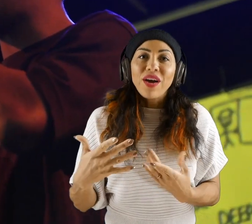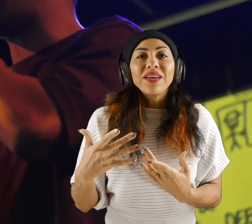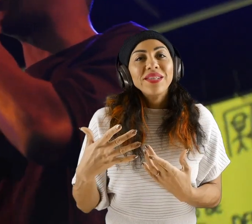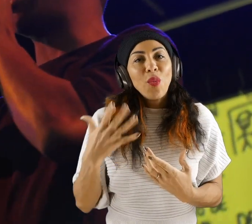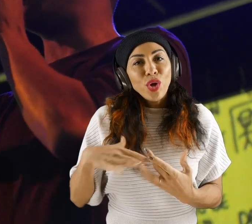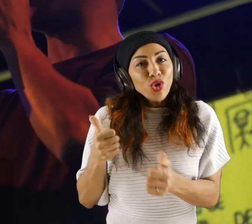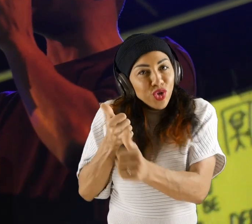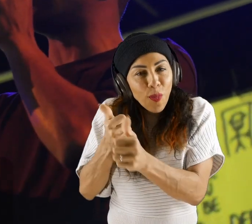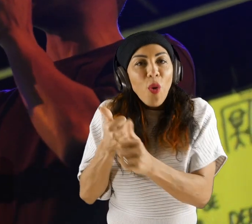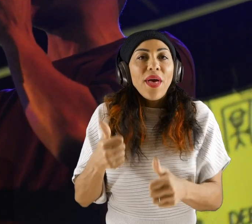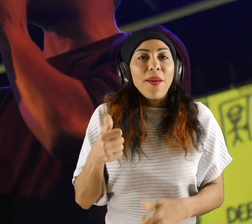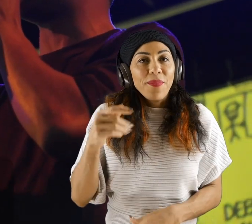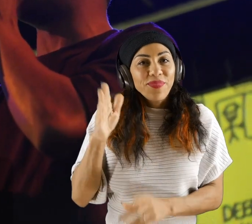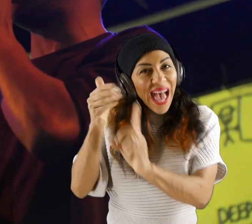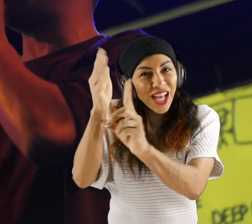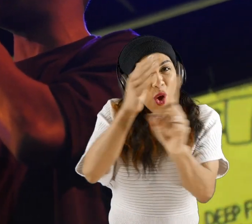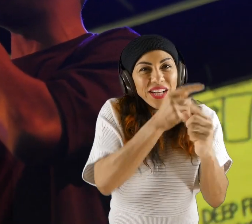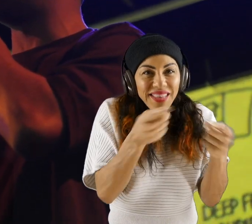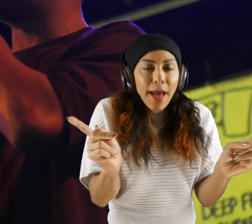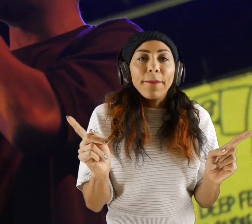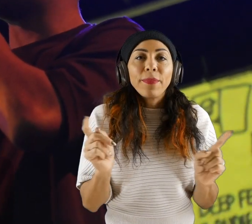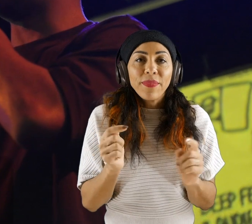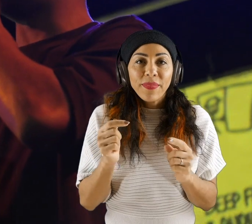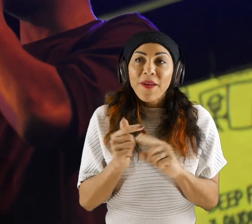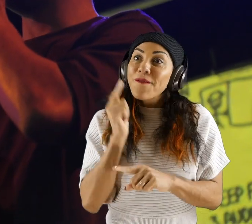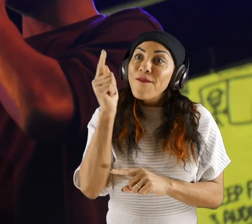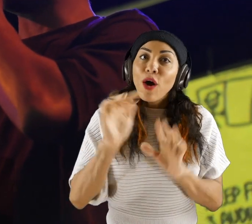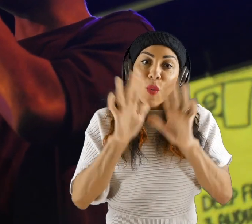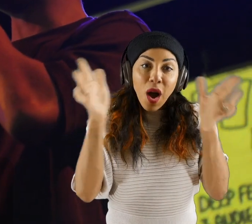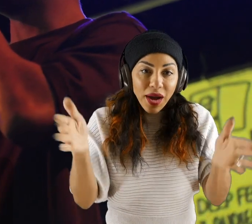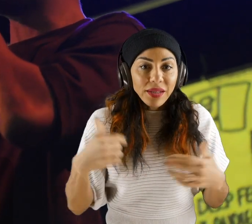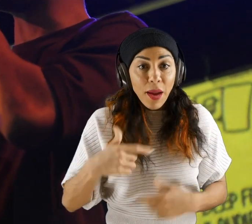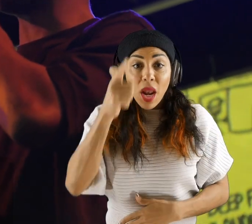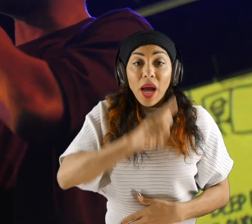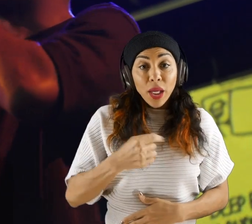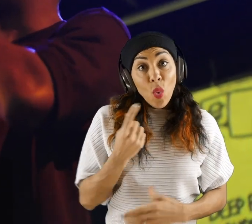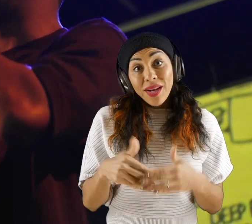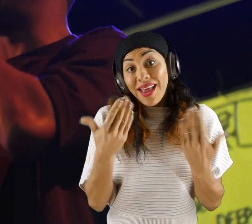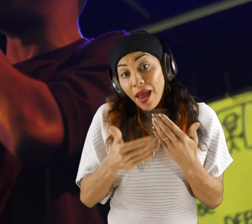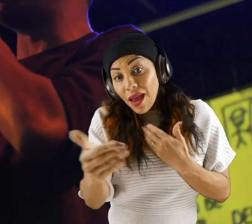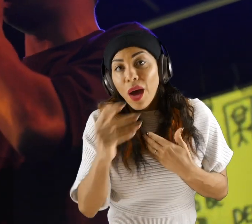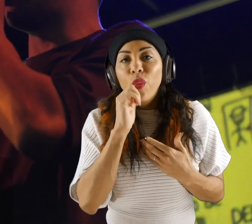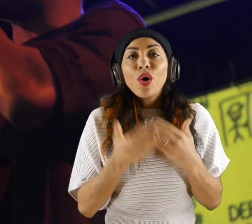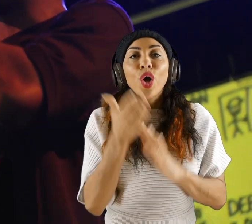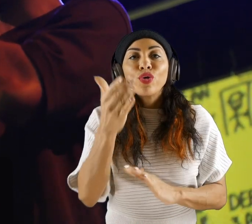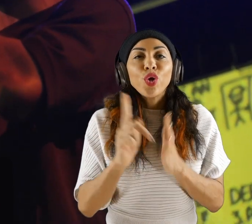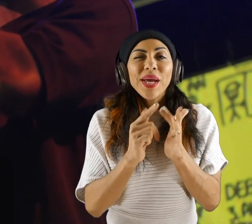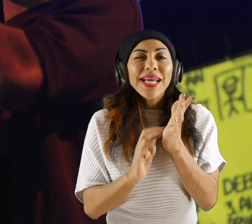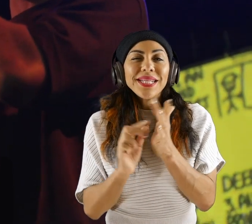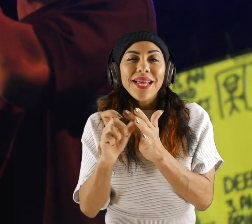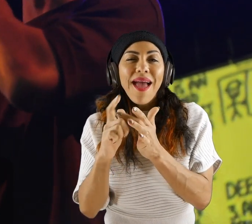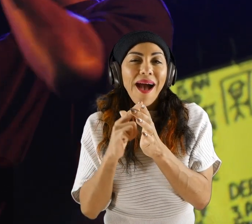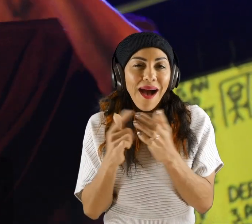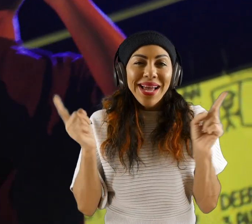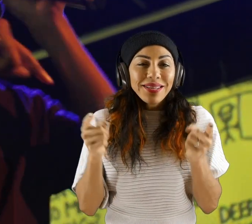far and wide. And I'm lucky as well because I get to go to India on Monday and I'll try and fold them into a second version of